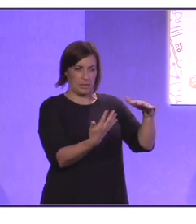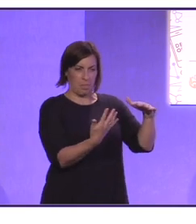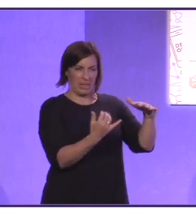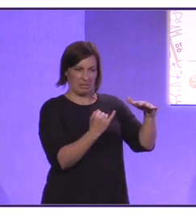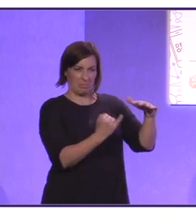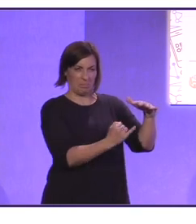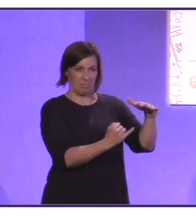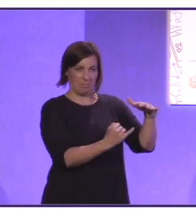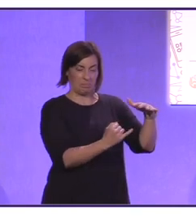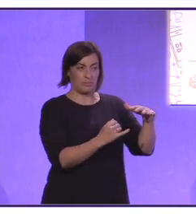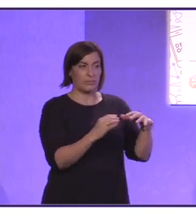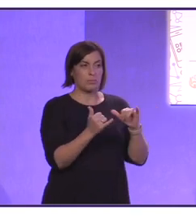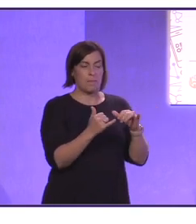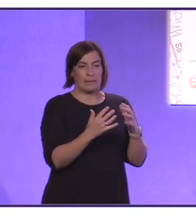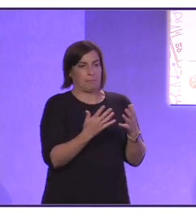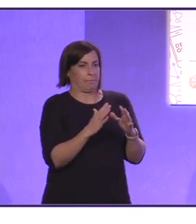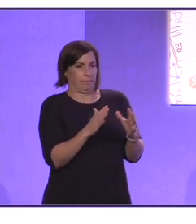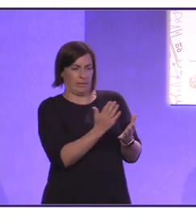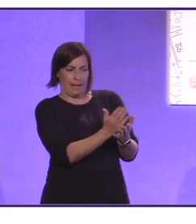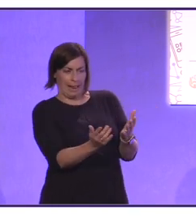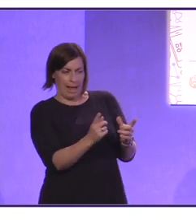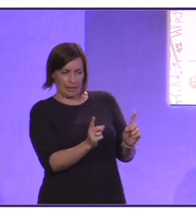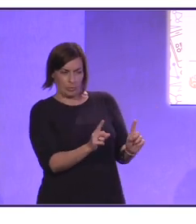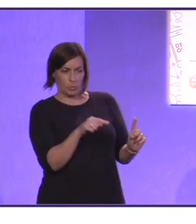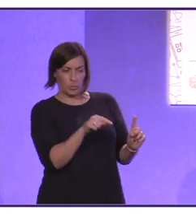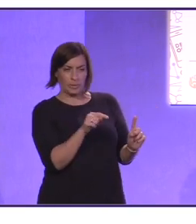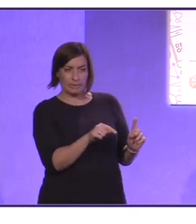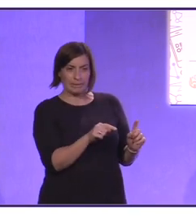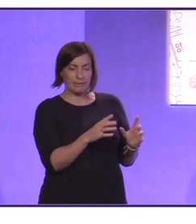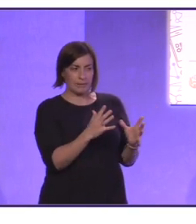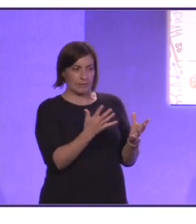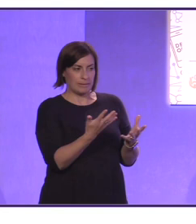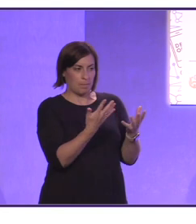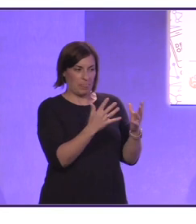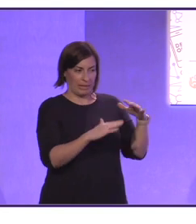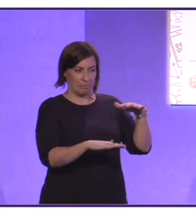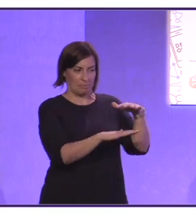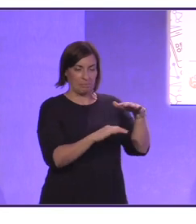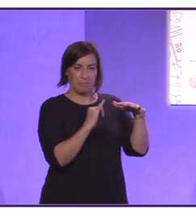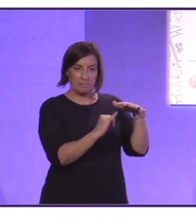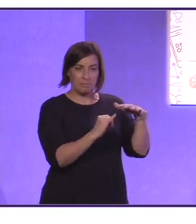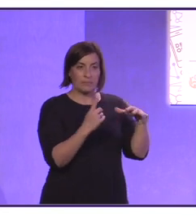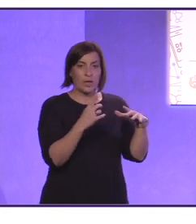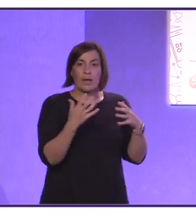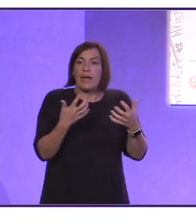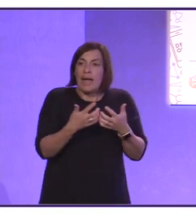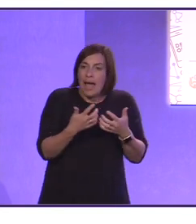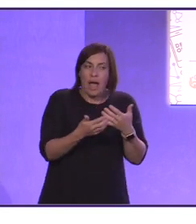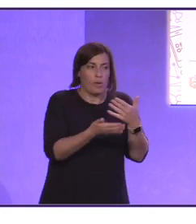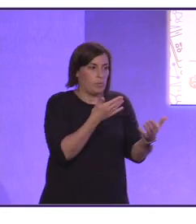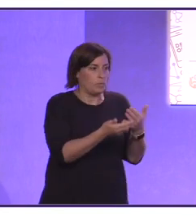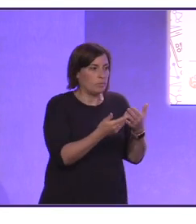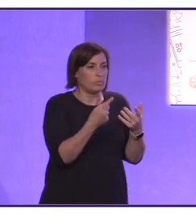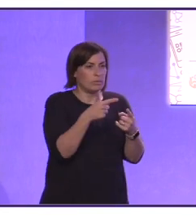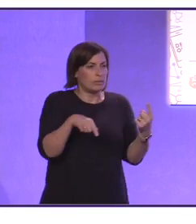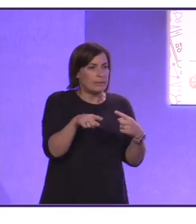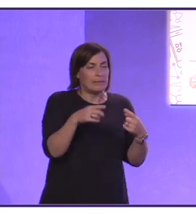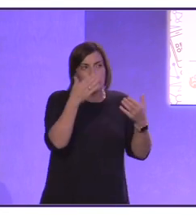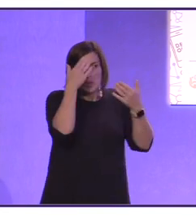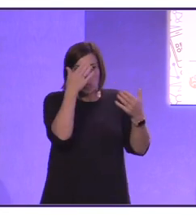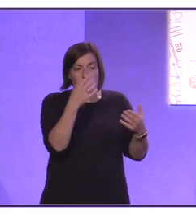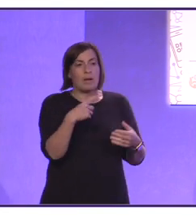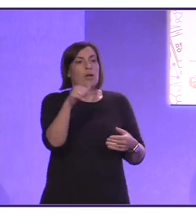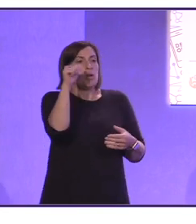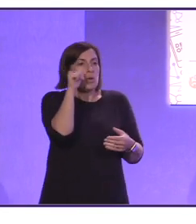clear, maybe it's not talked about, maybe it's not something that we know exactly what to do about, but there is something